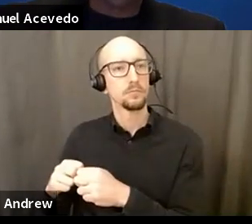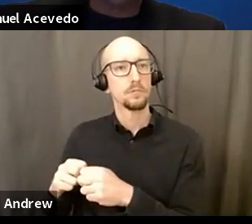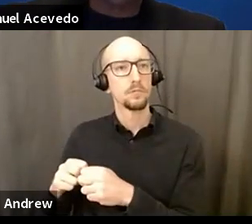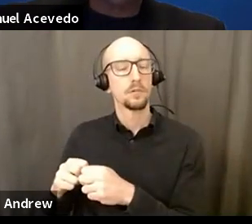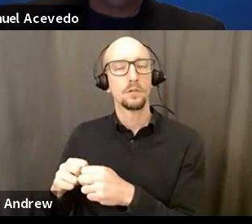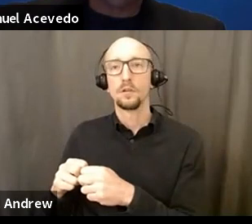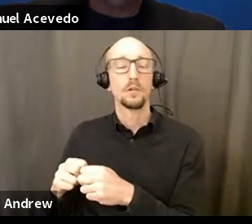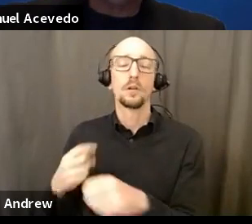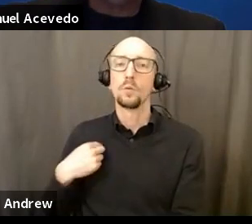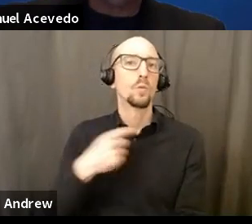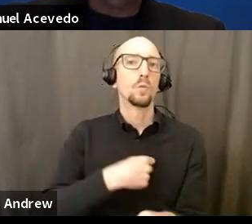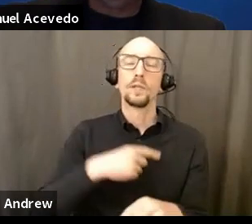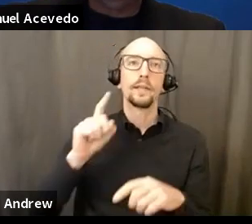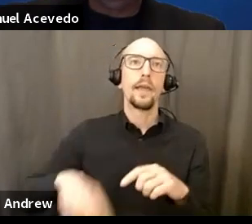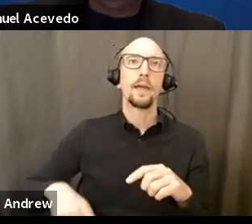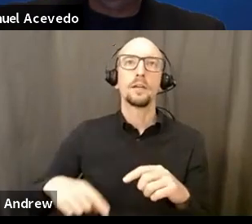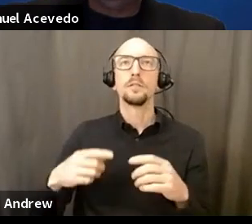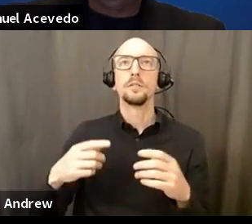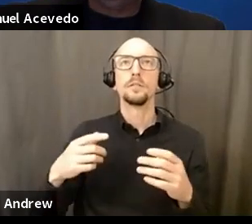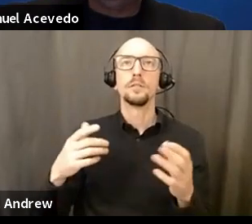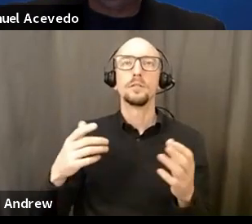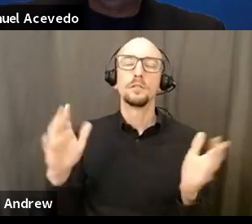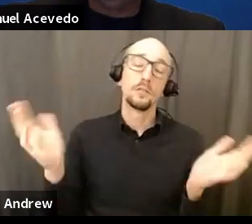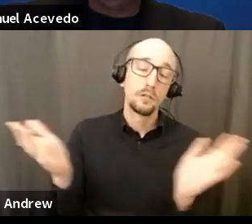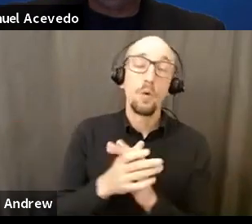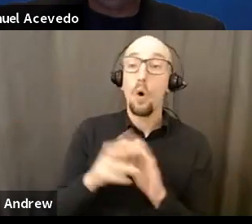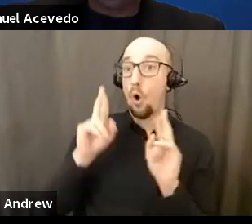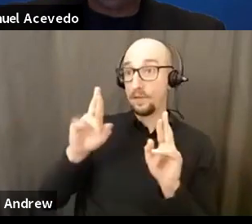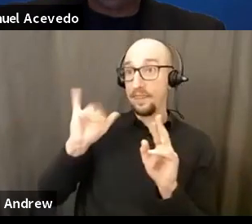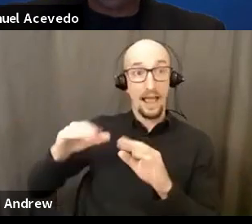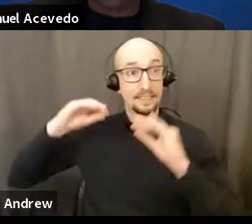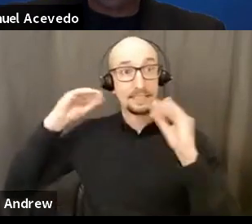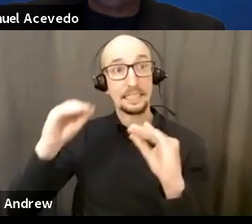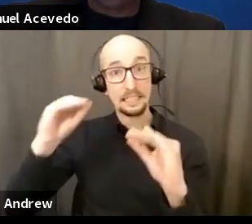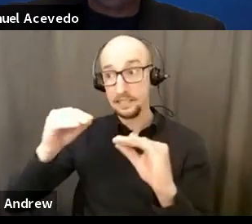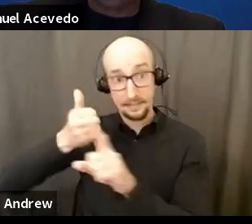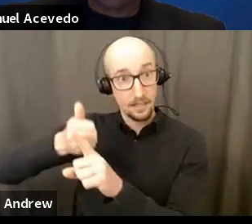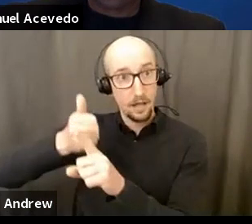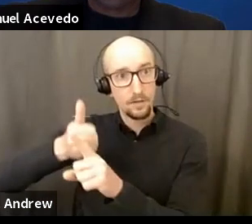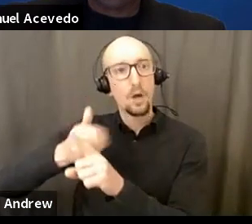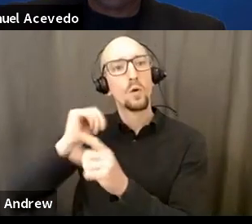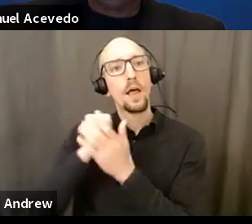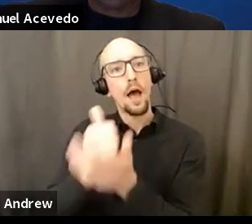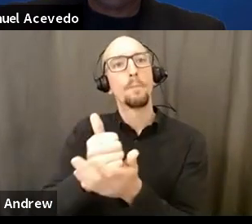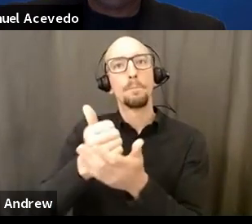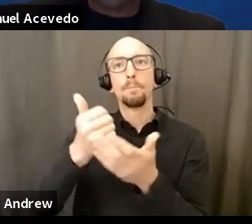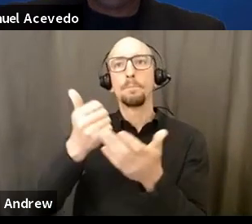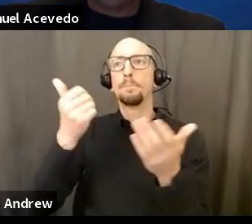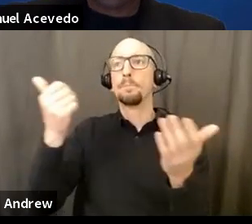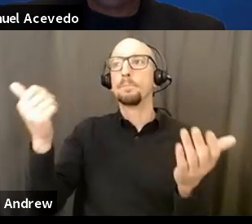trying to, and hopefully that in itself of itself will help inform testing and